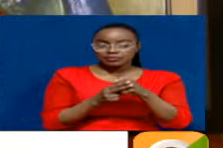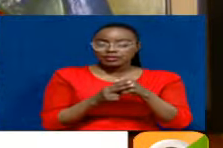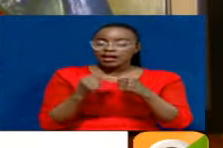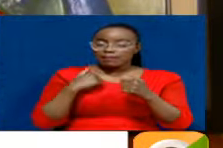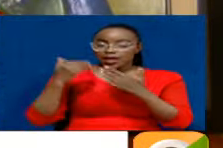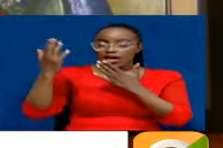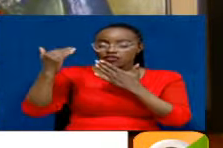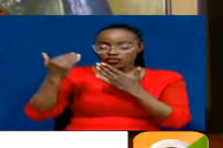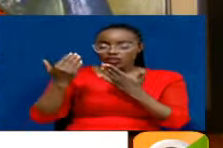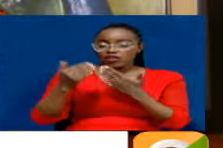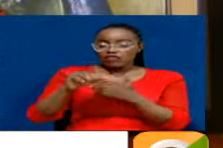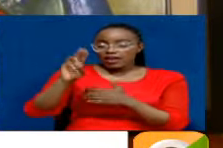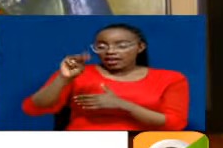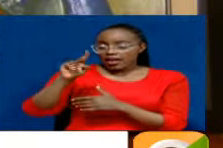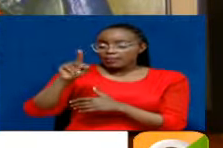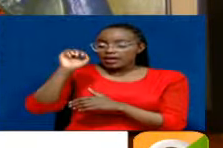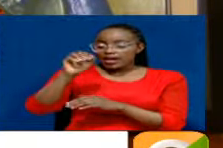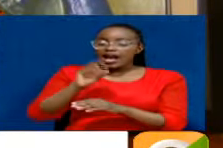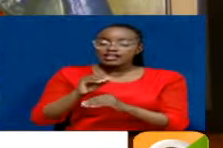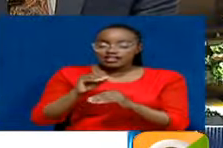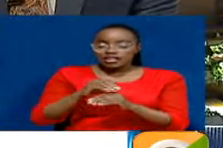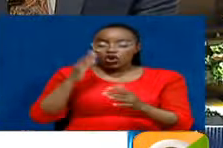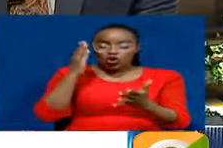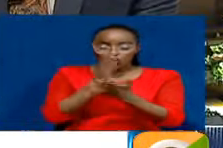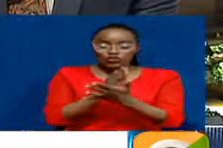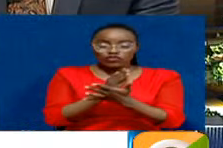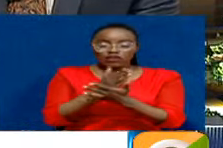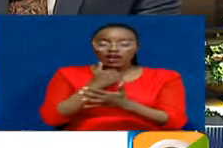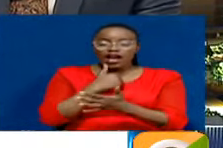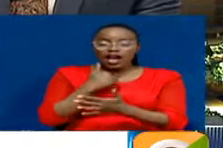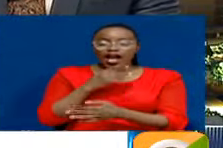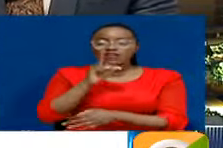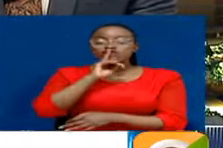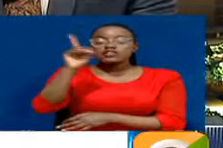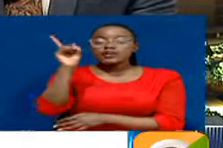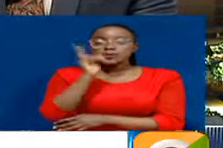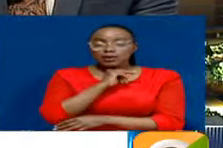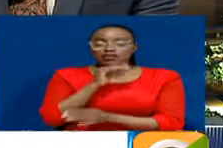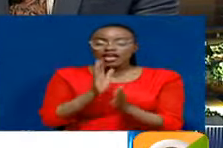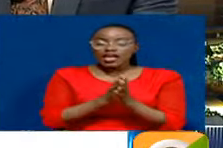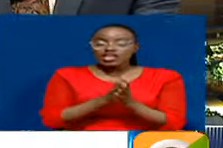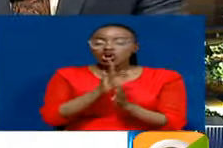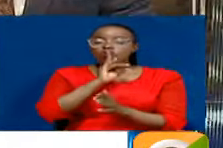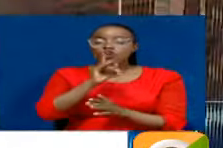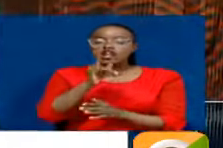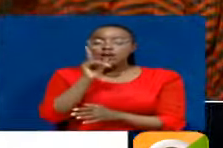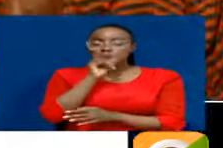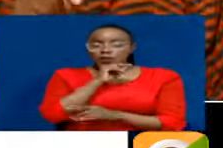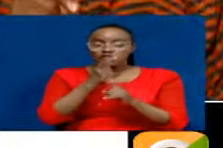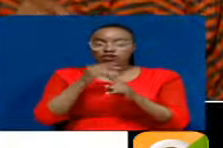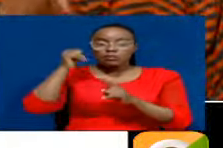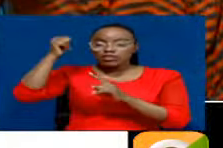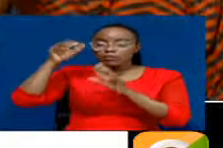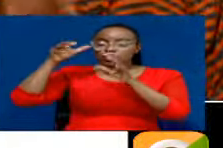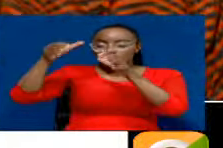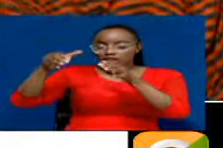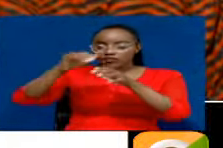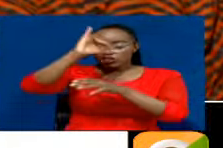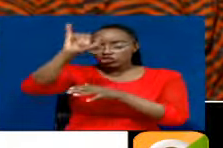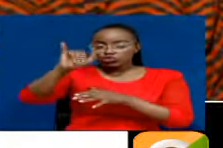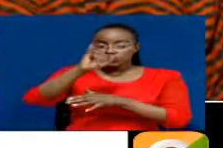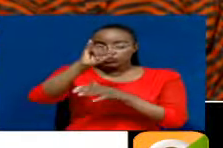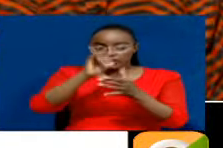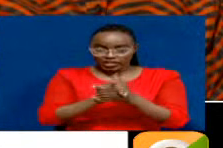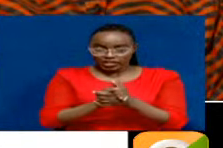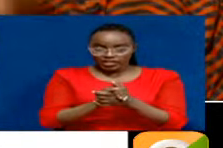and I hope Kuria can verify this, there were directions and directives from the party leader of